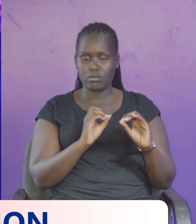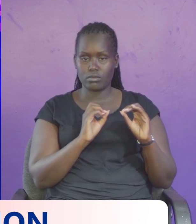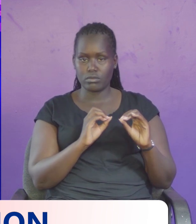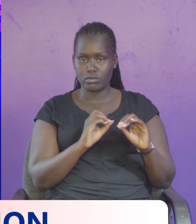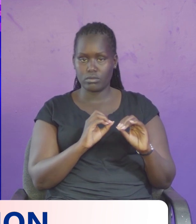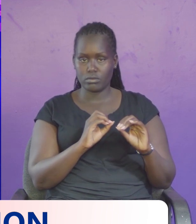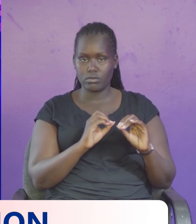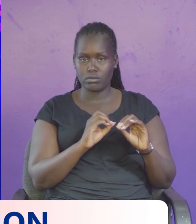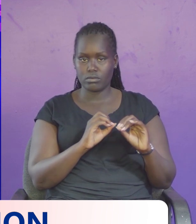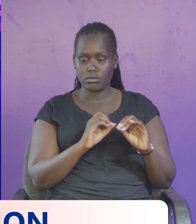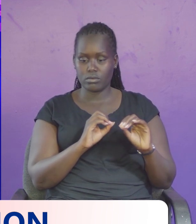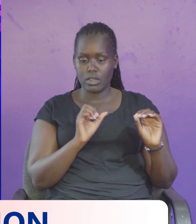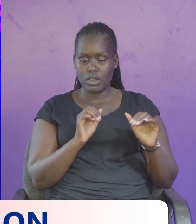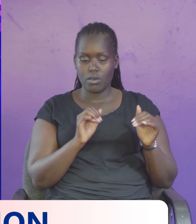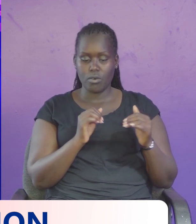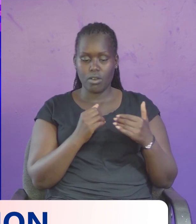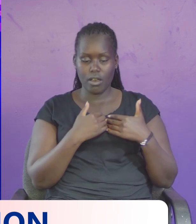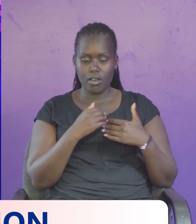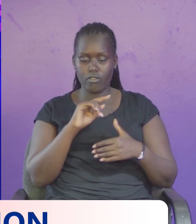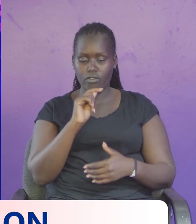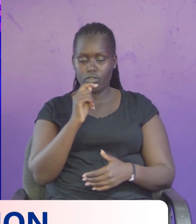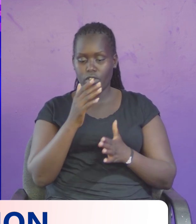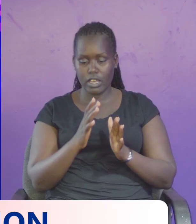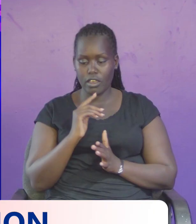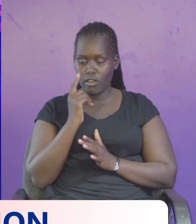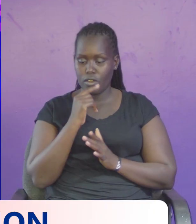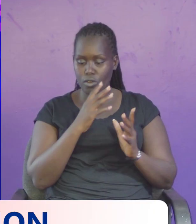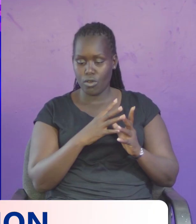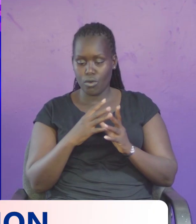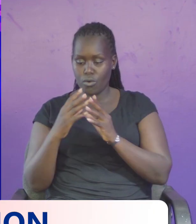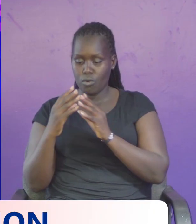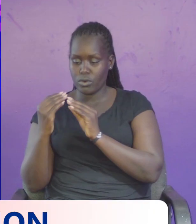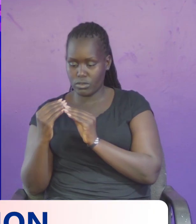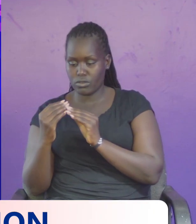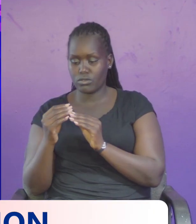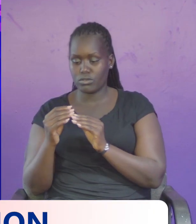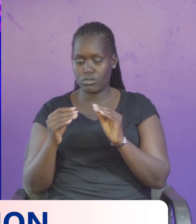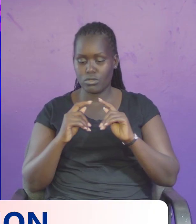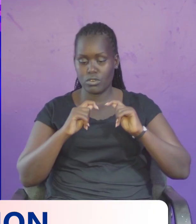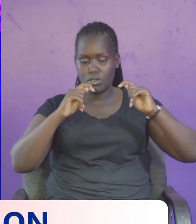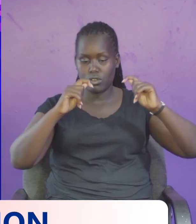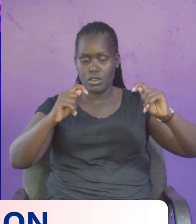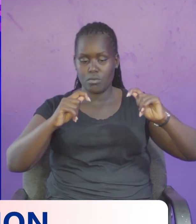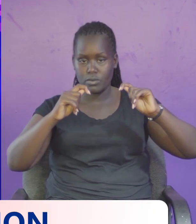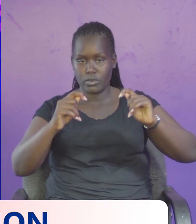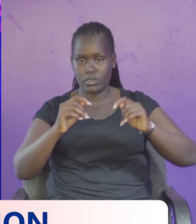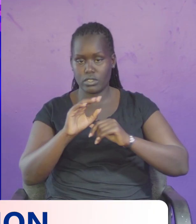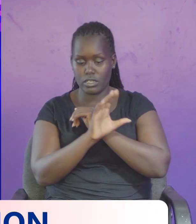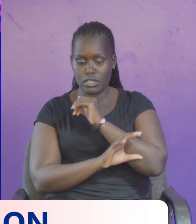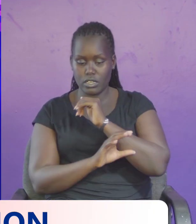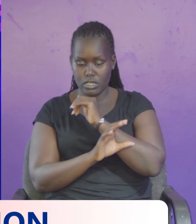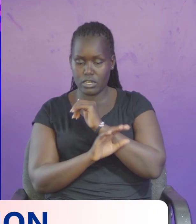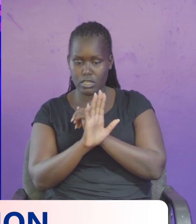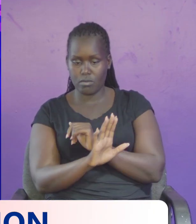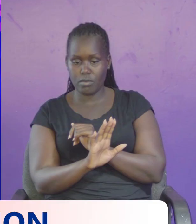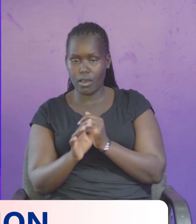There is no Kenyan who went to demonstrate in his country. But they were seen in